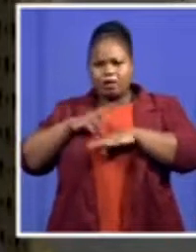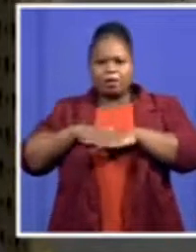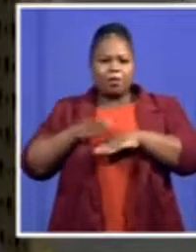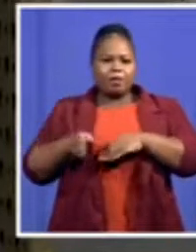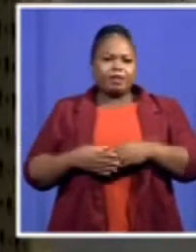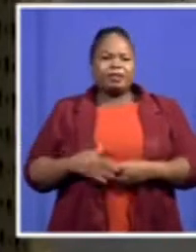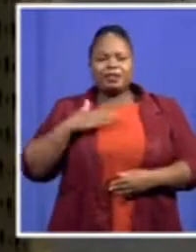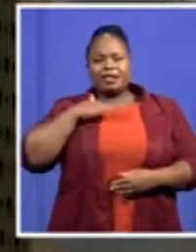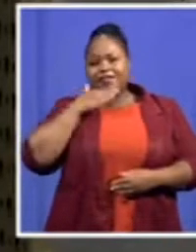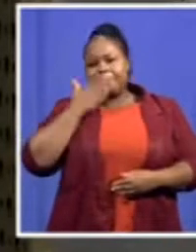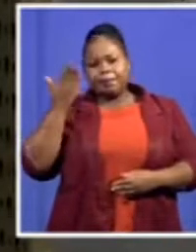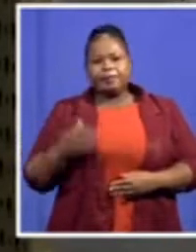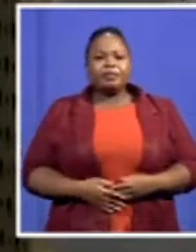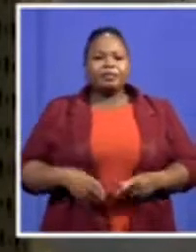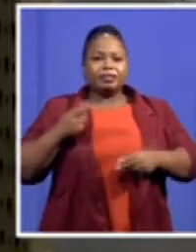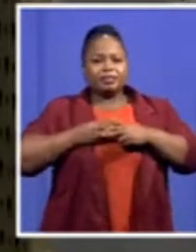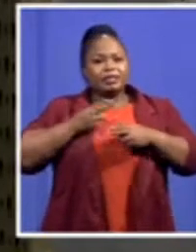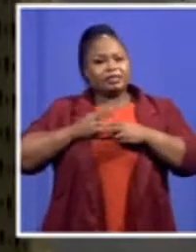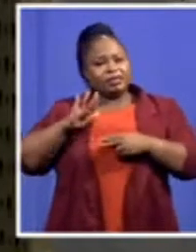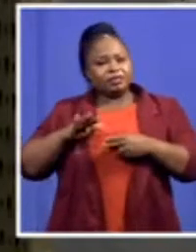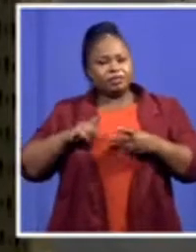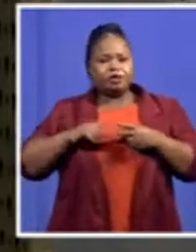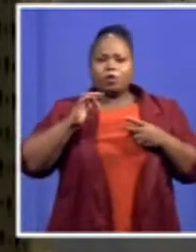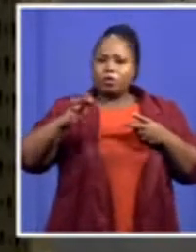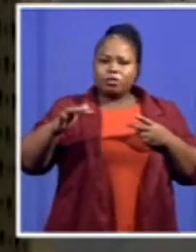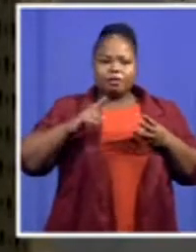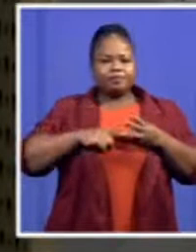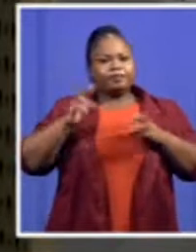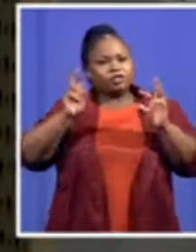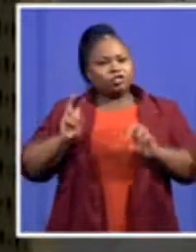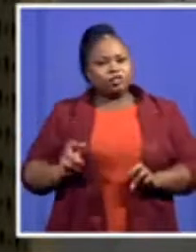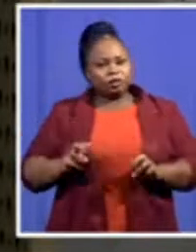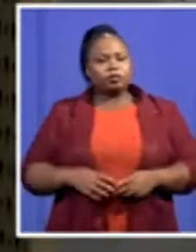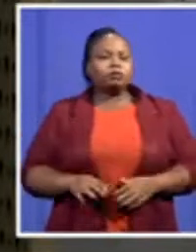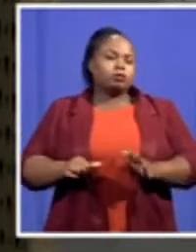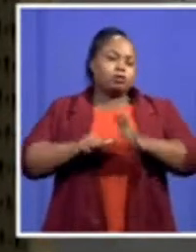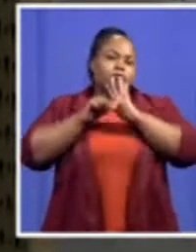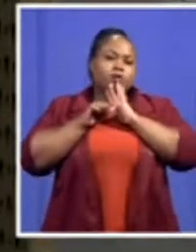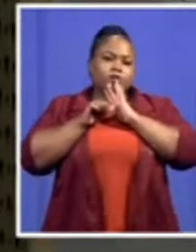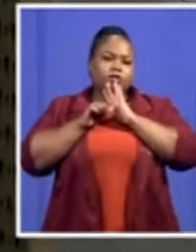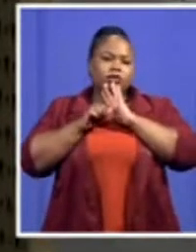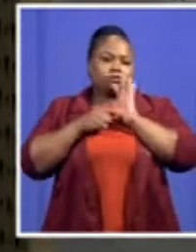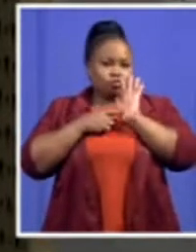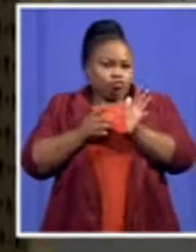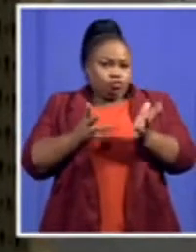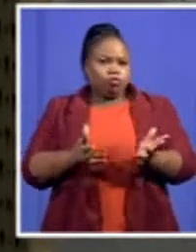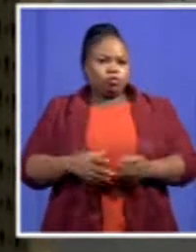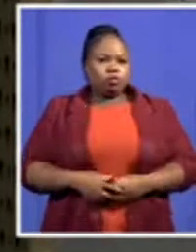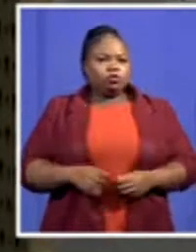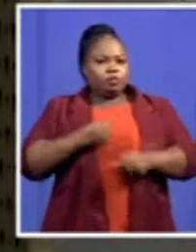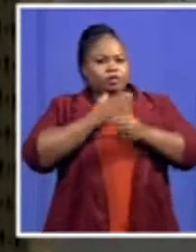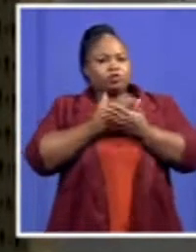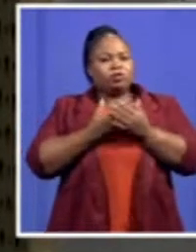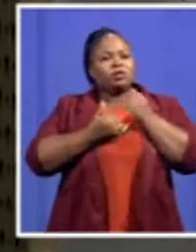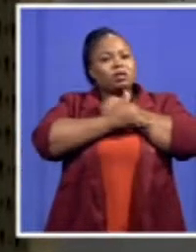Sanitation, water, and electricity are important sets of indicators in tracking the nation's progress since